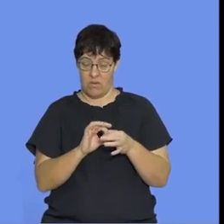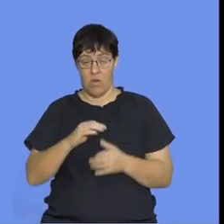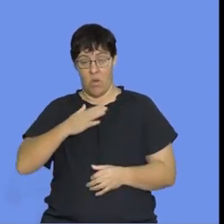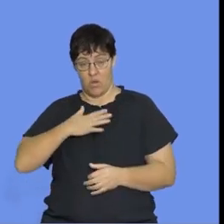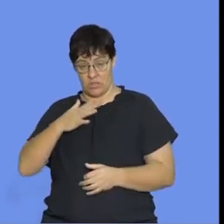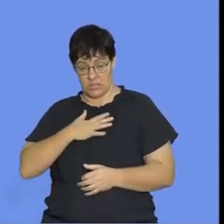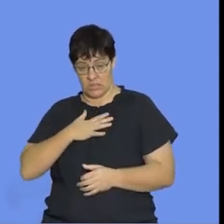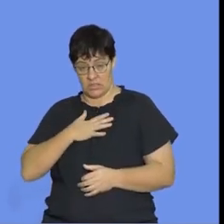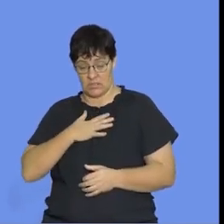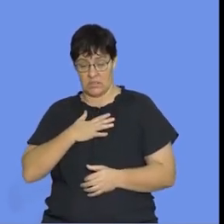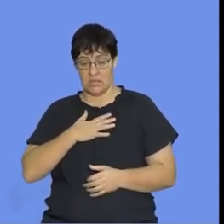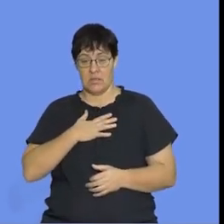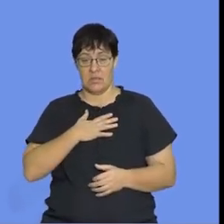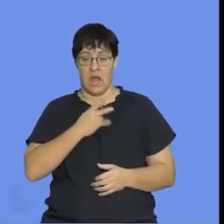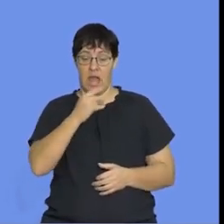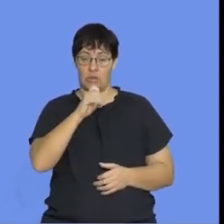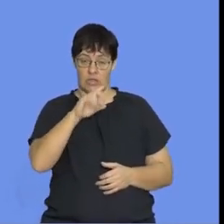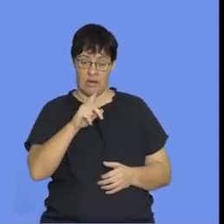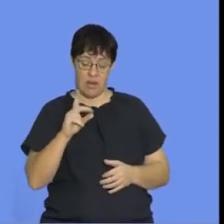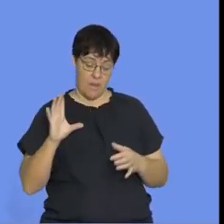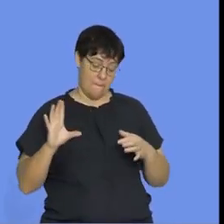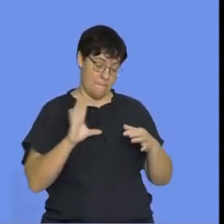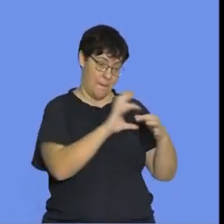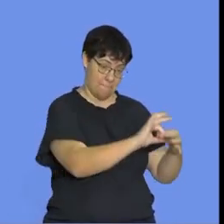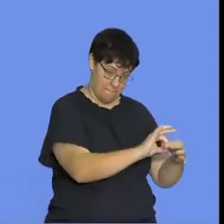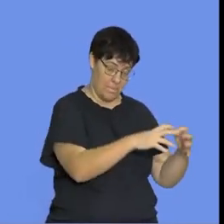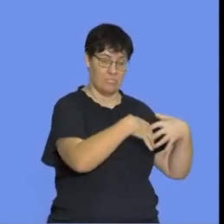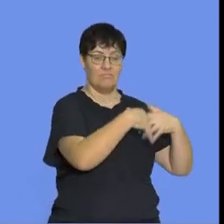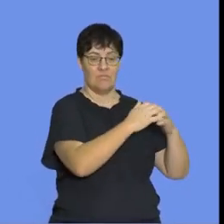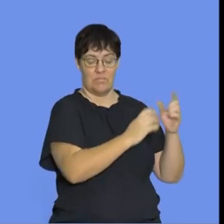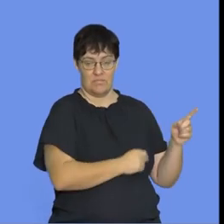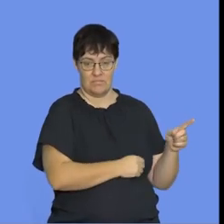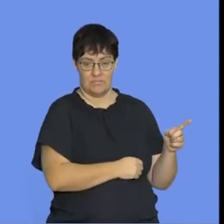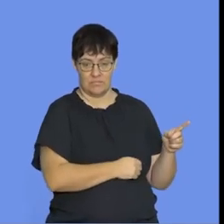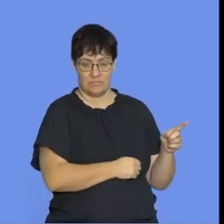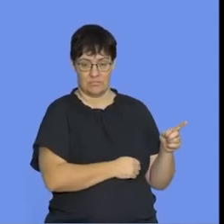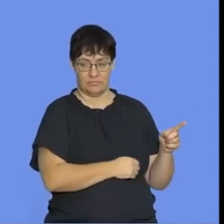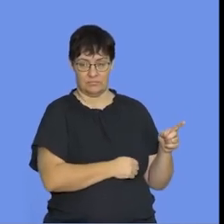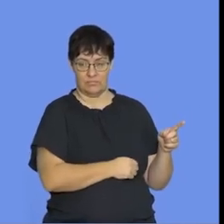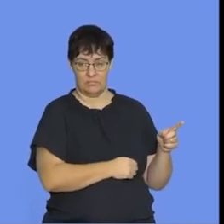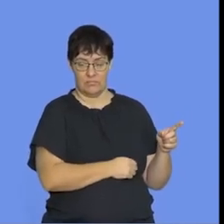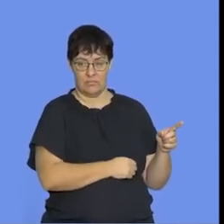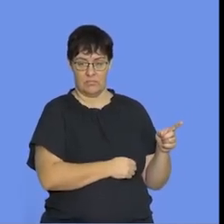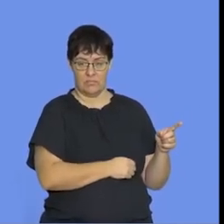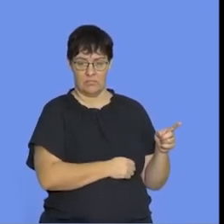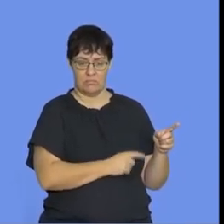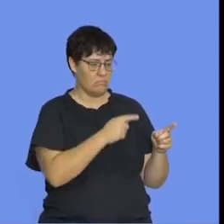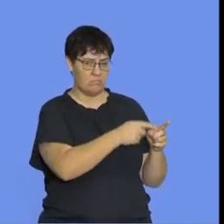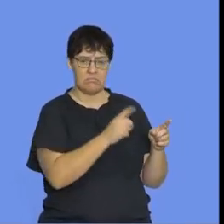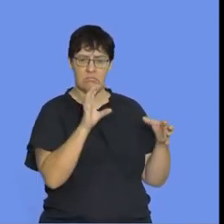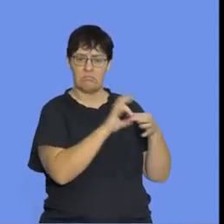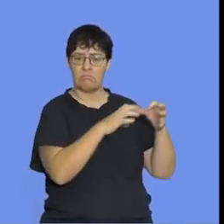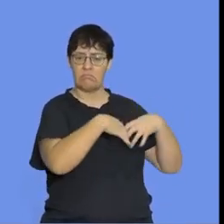and hydrogen atoms are the ones that are formed, but we couldn't have been in a position to form these bonds had we